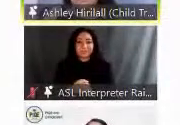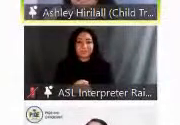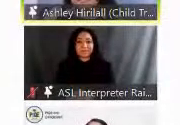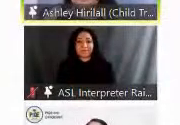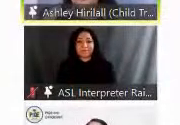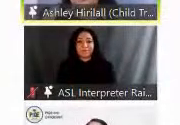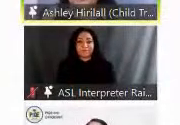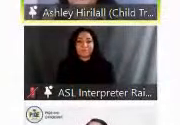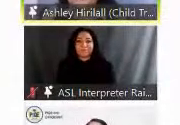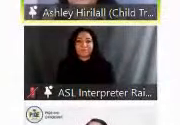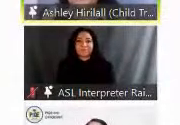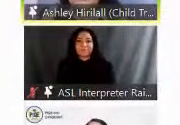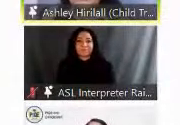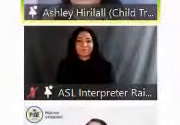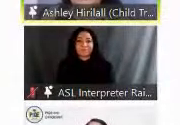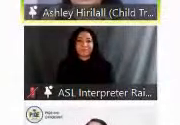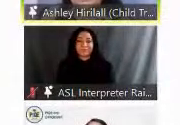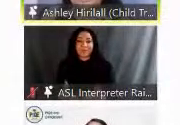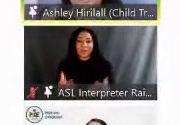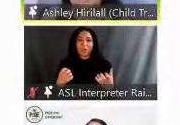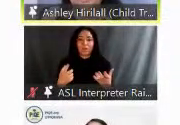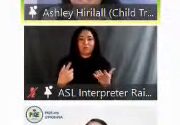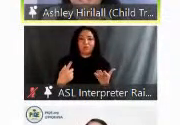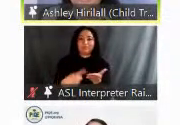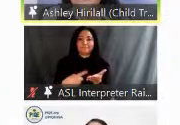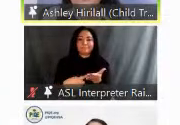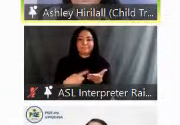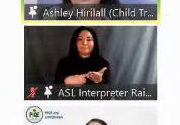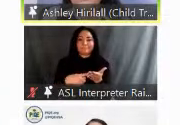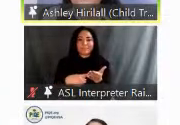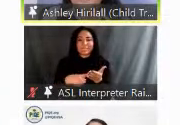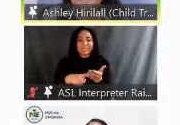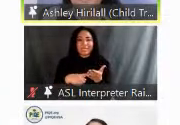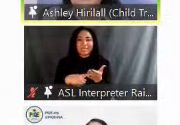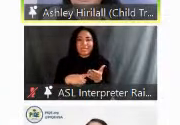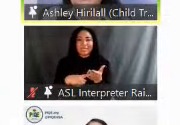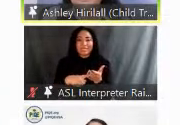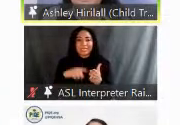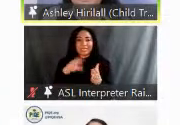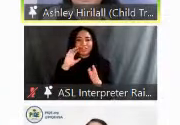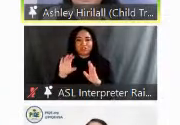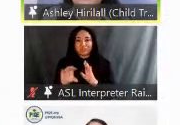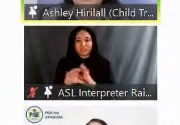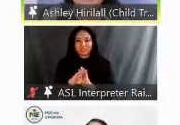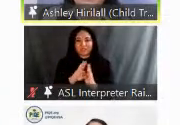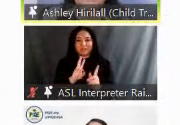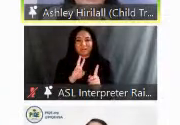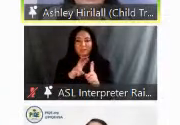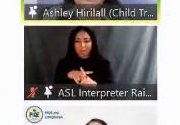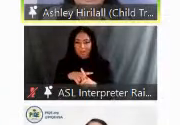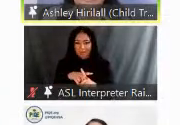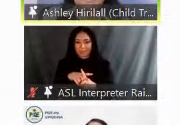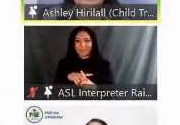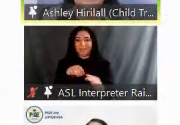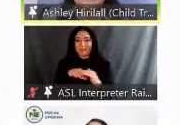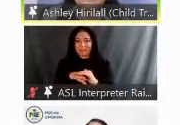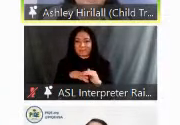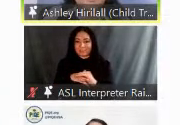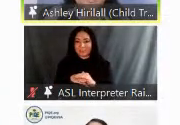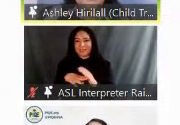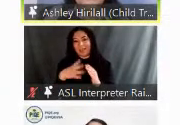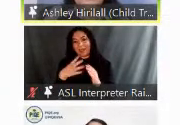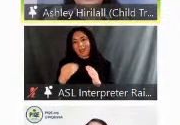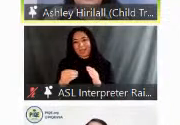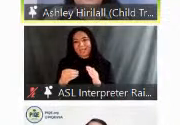So I'd like to walk through an illustration of applying the dimensions of access and potential inequities.